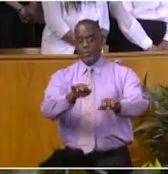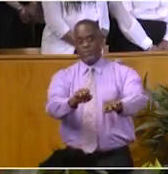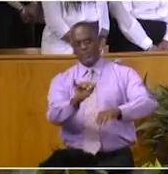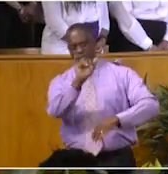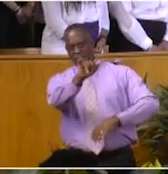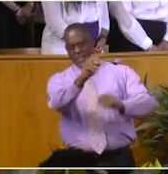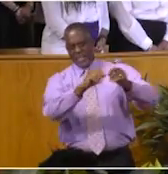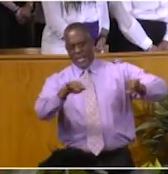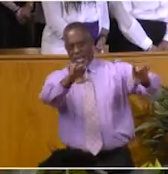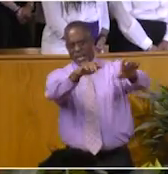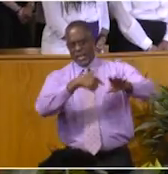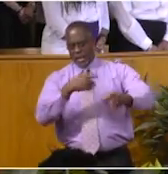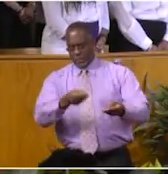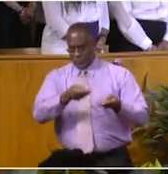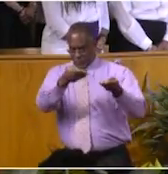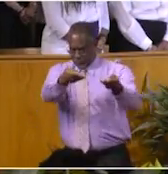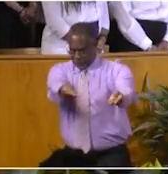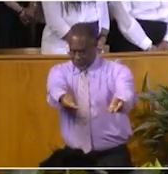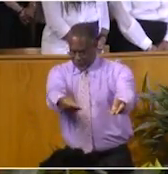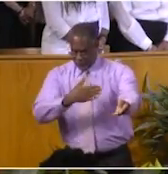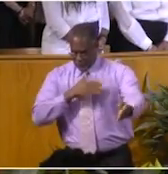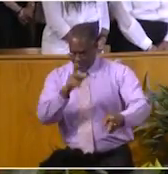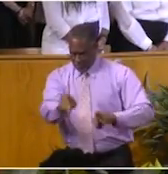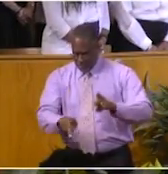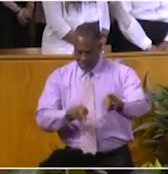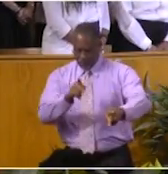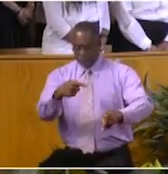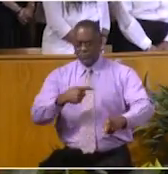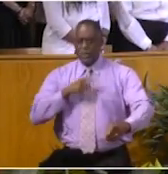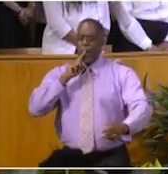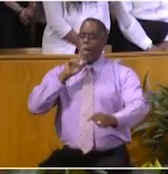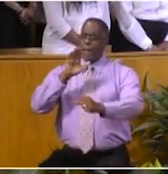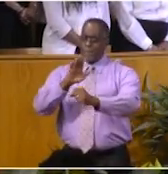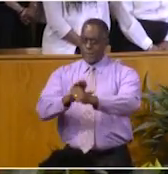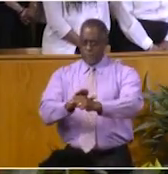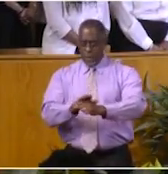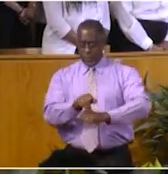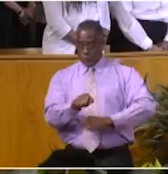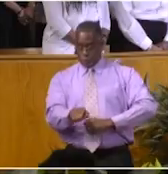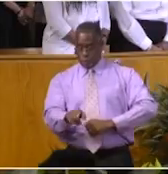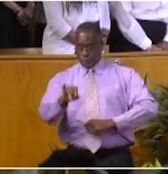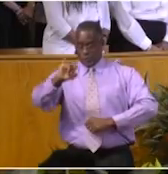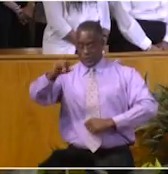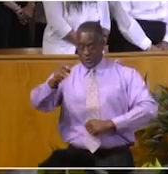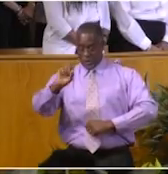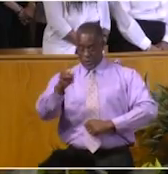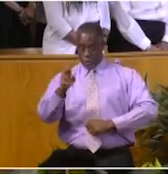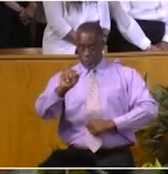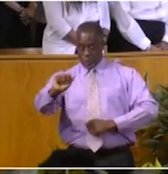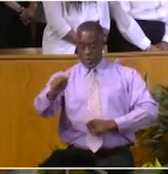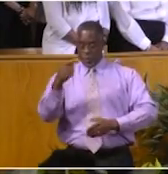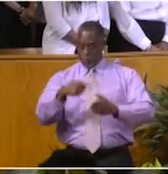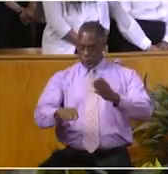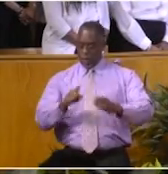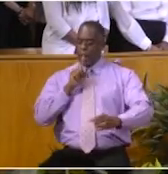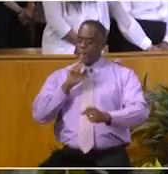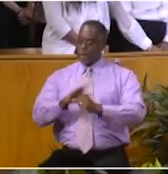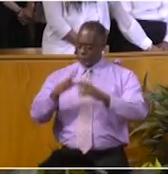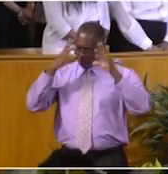land that I am giving them. I promise you, Joshua, what I promised